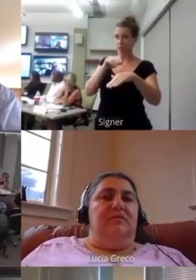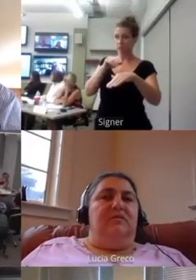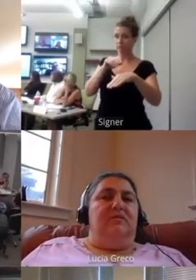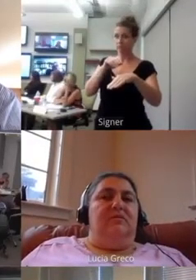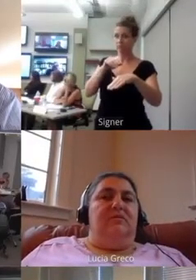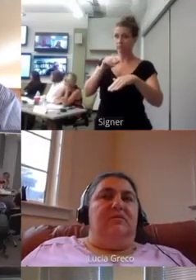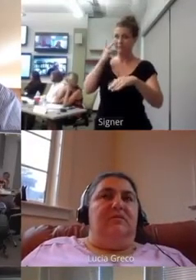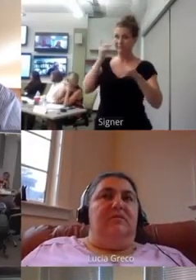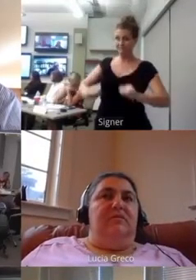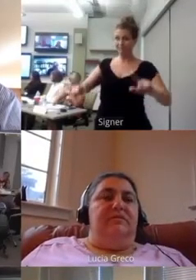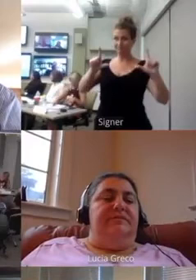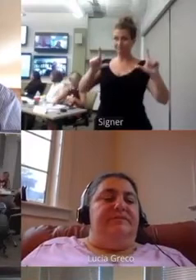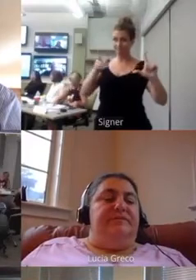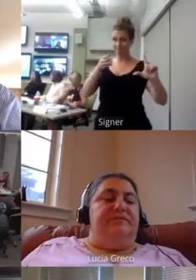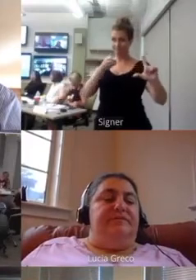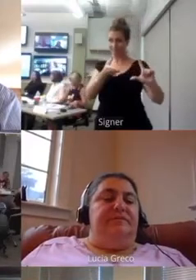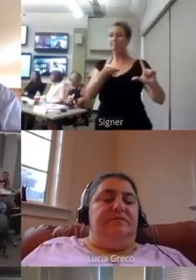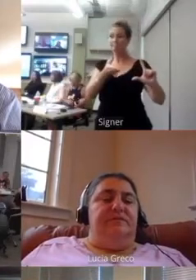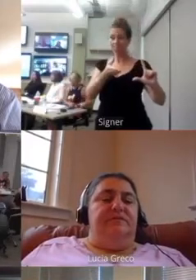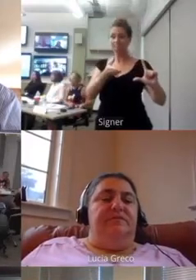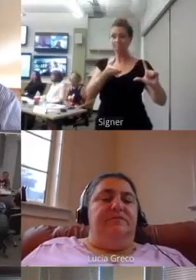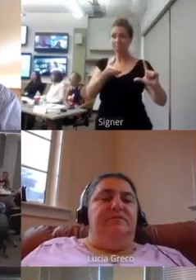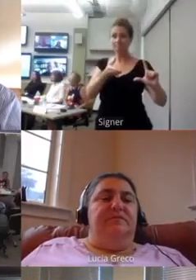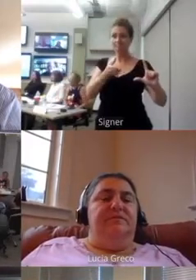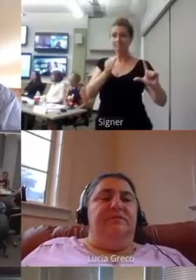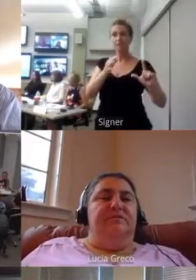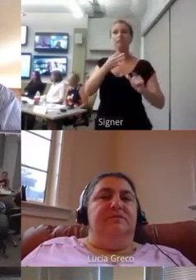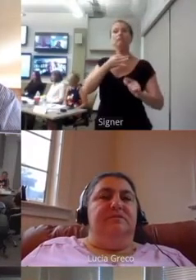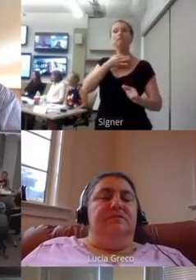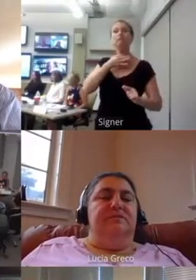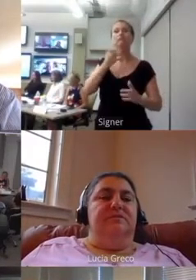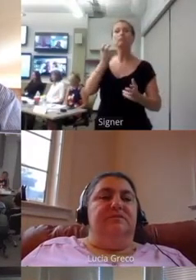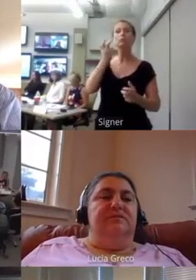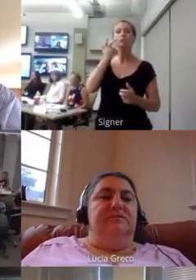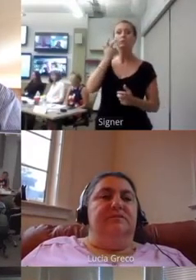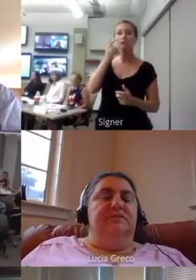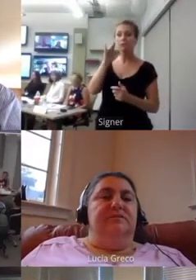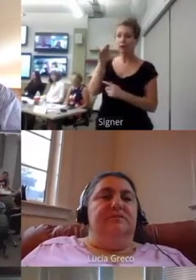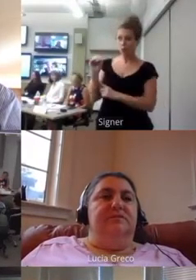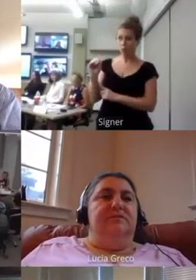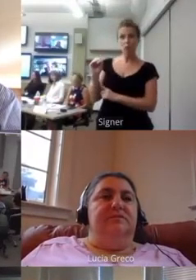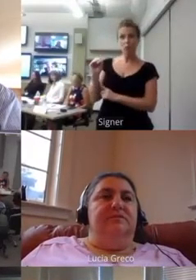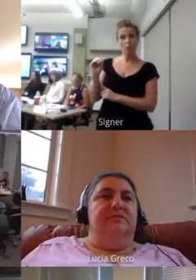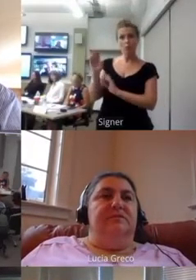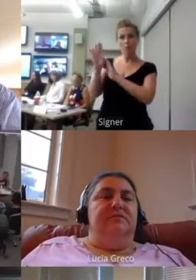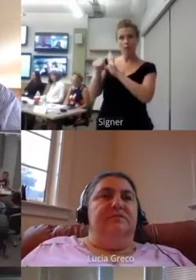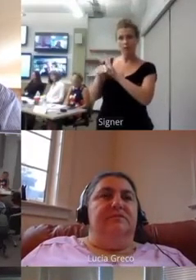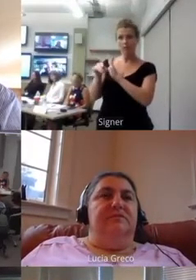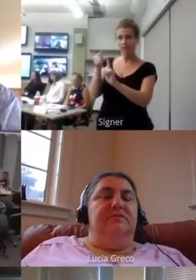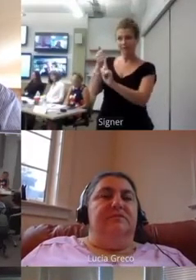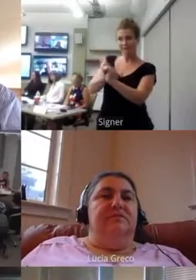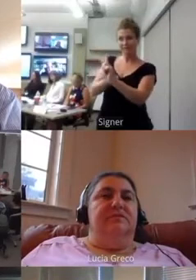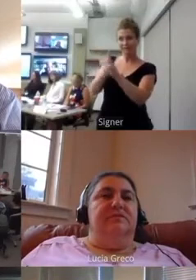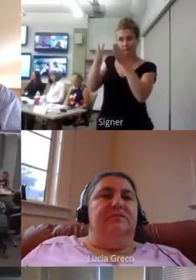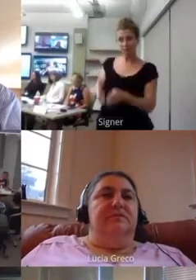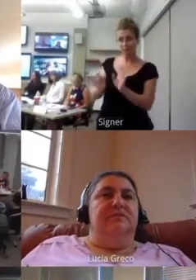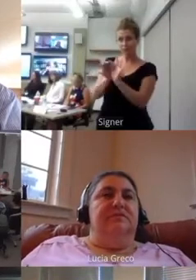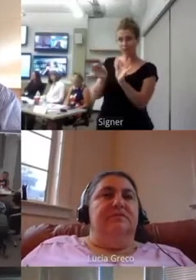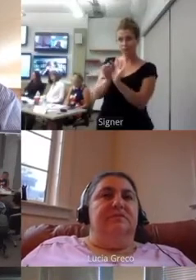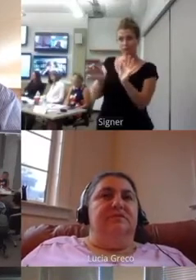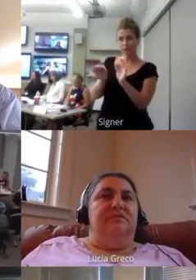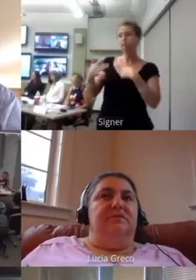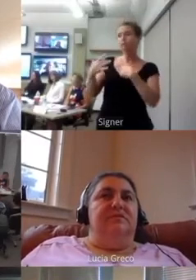screens. If you want to see the bios of our speakers, they're available at